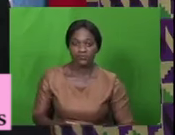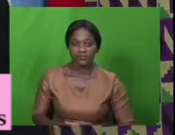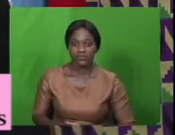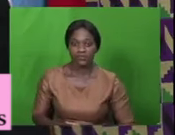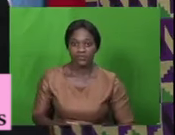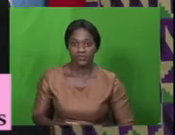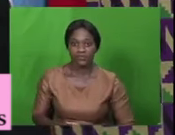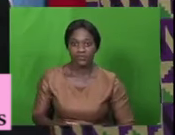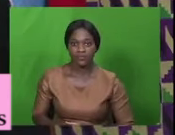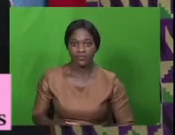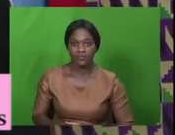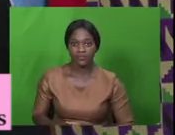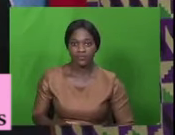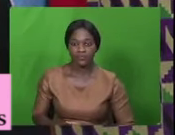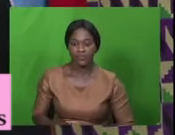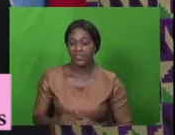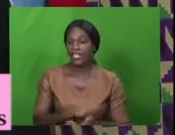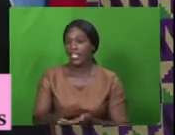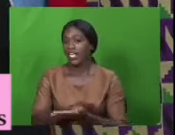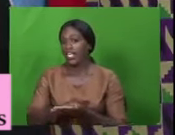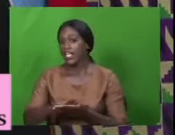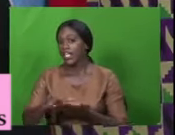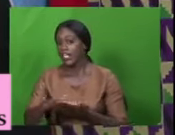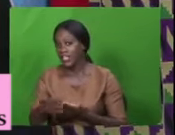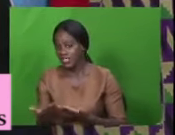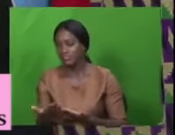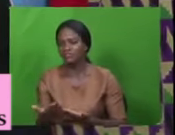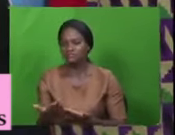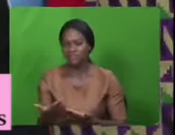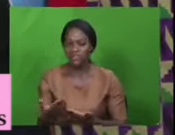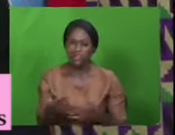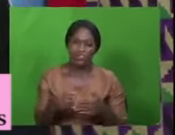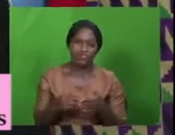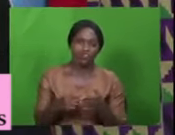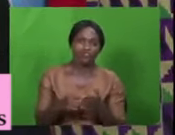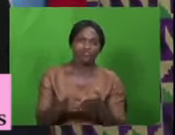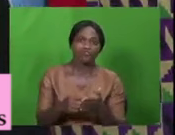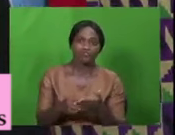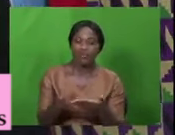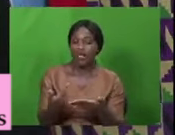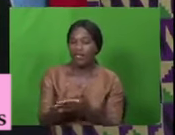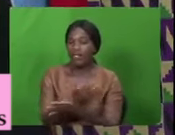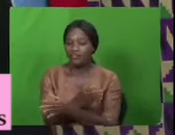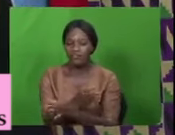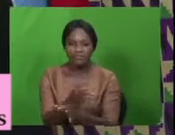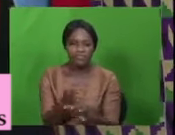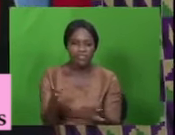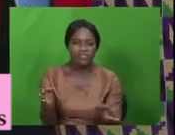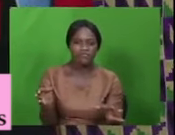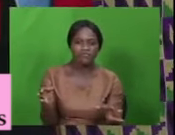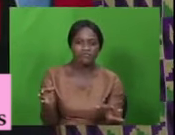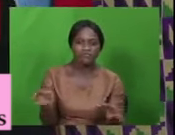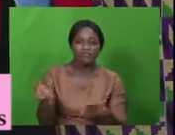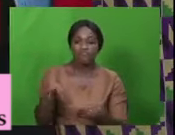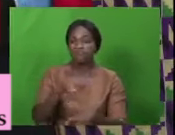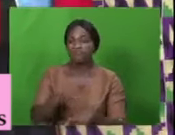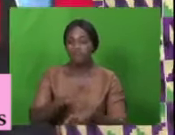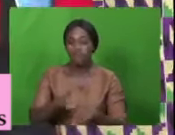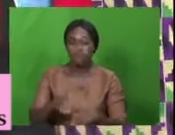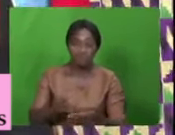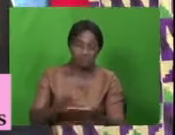Today, we live in a country in which we enjoy complete freedom of expression, freedom of